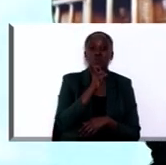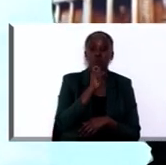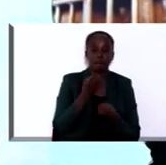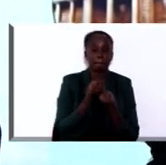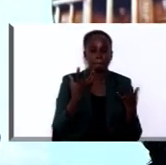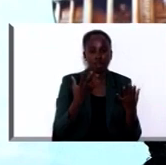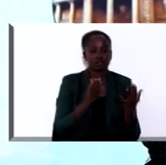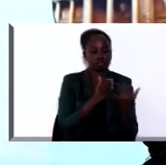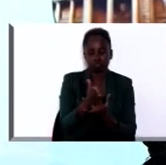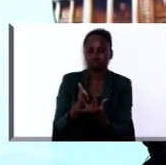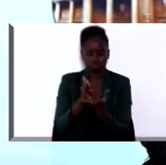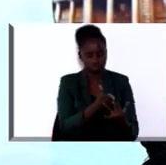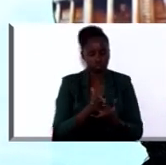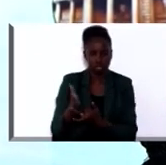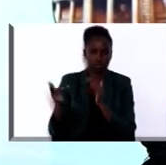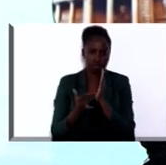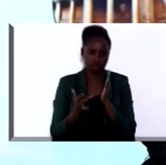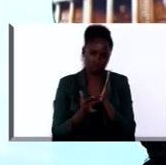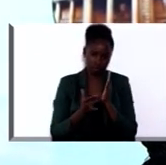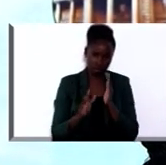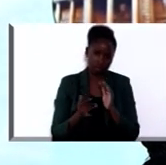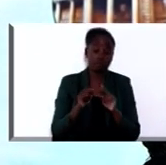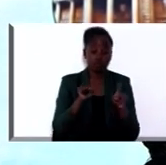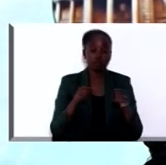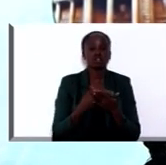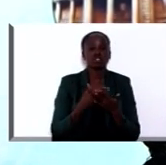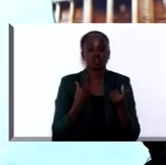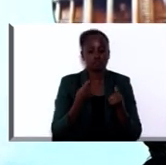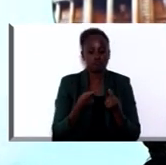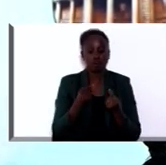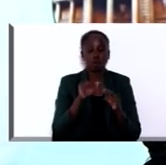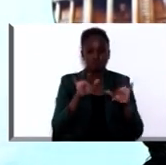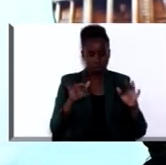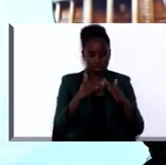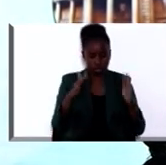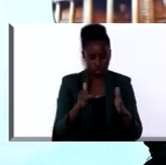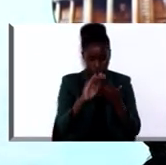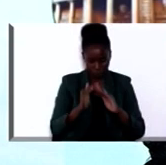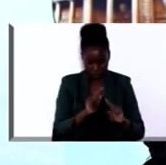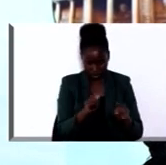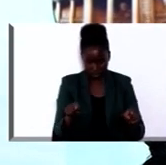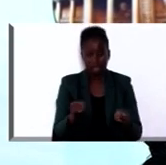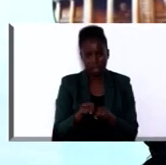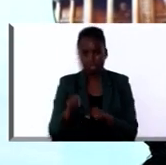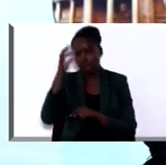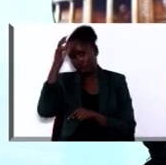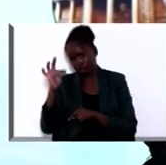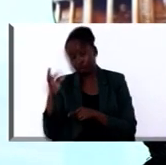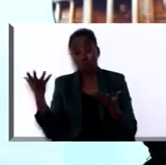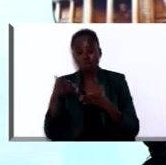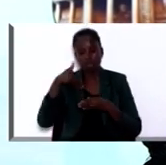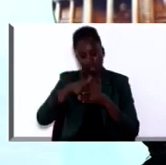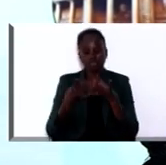digital technology to improve direct interaction between residents and the governments in our city